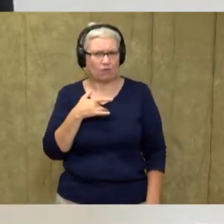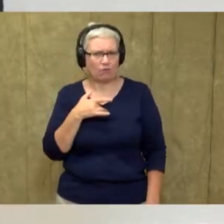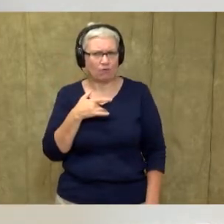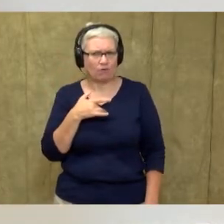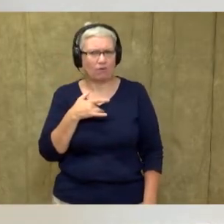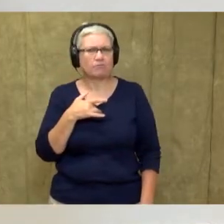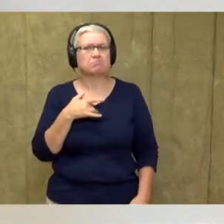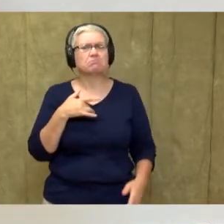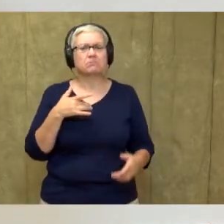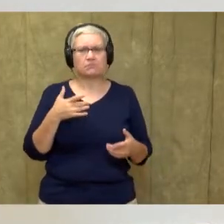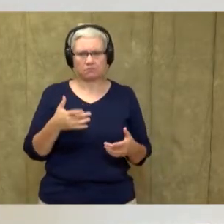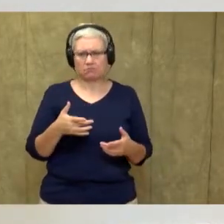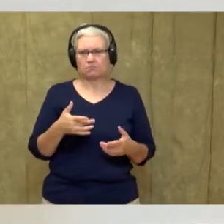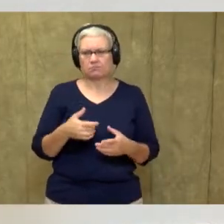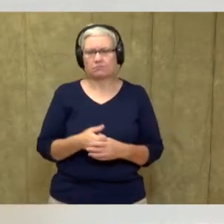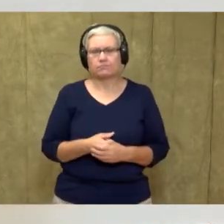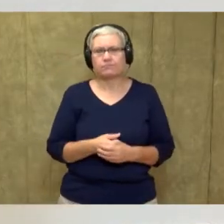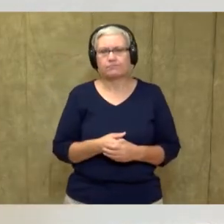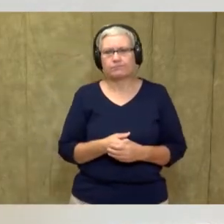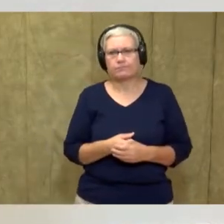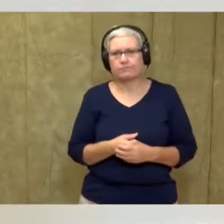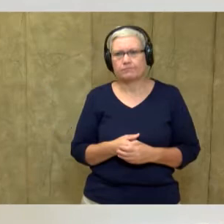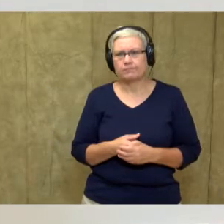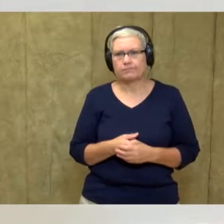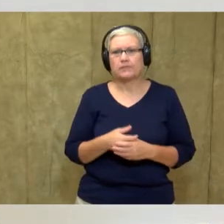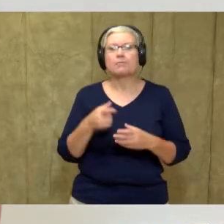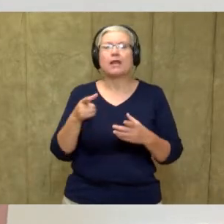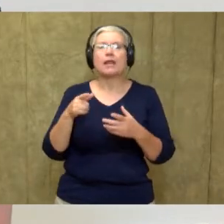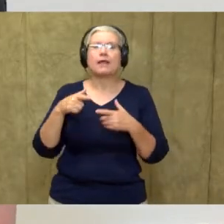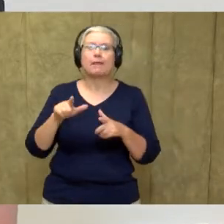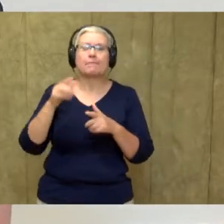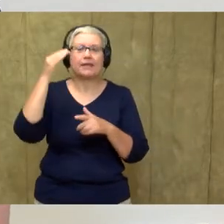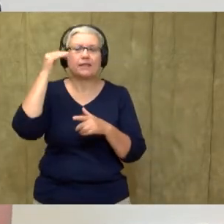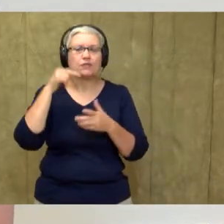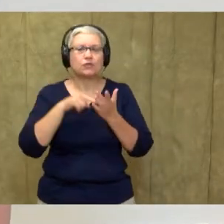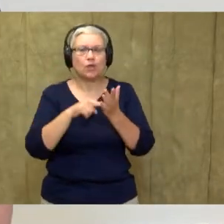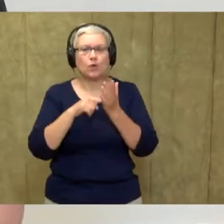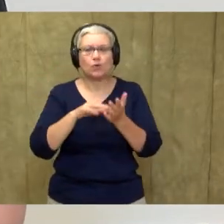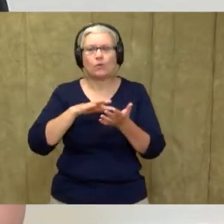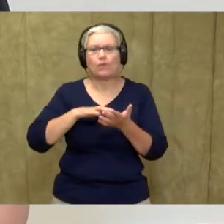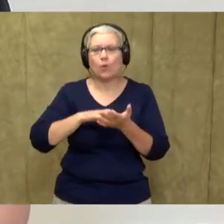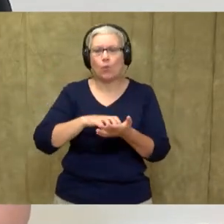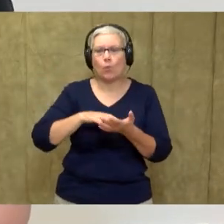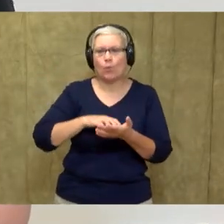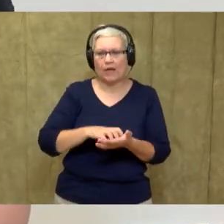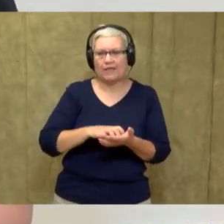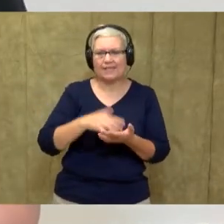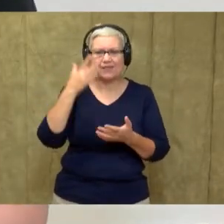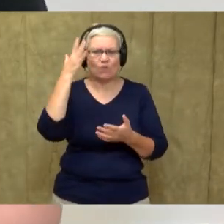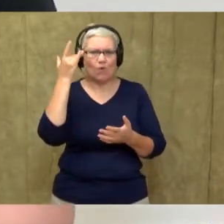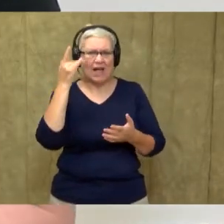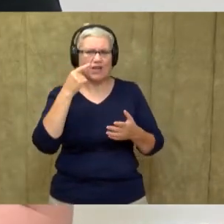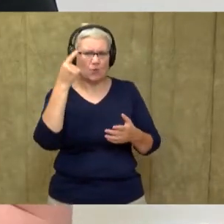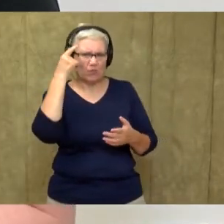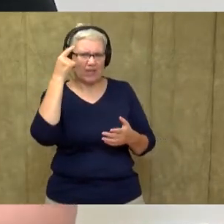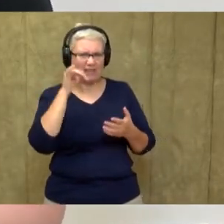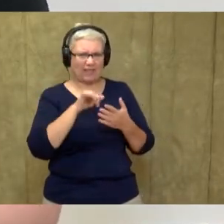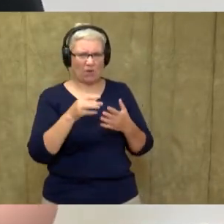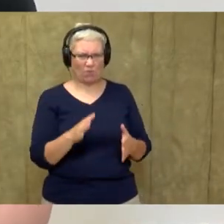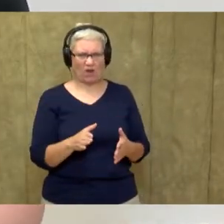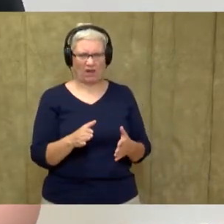side, but let me show you the weakness in the way you're thinking. Okay, and that's what rebuttal does. Okay,